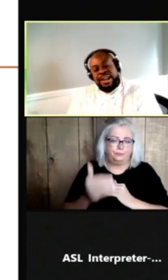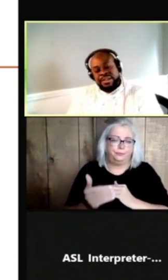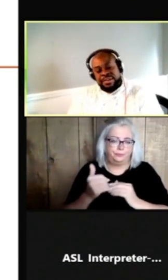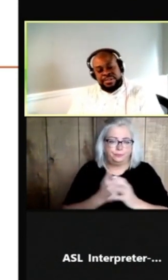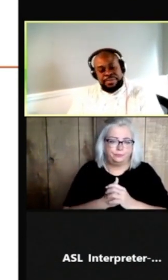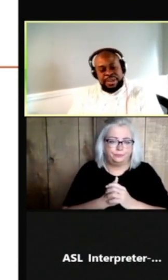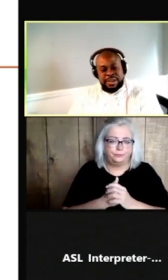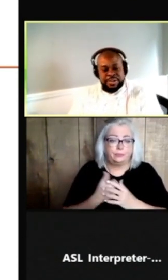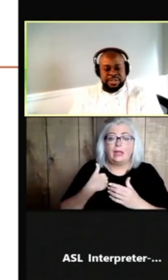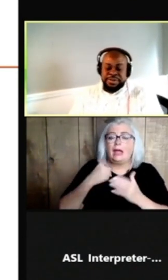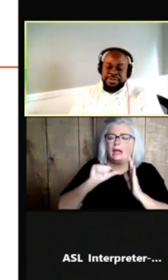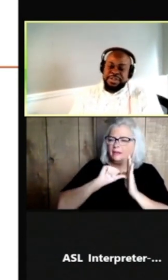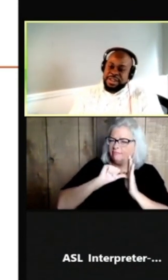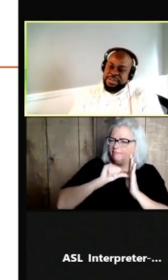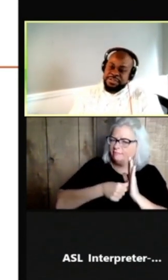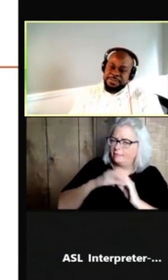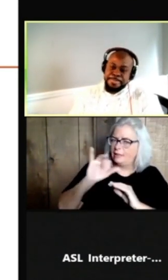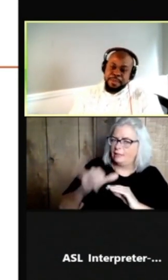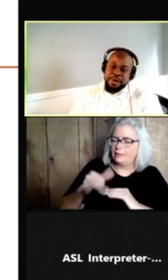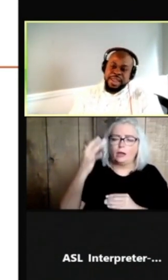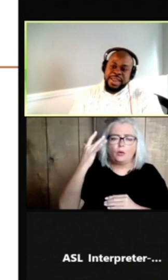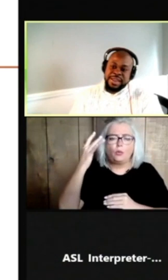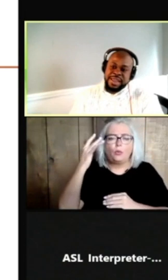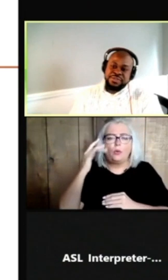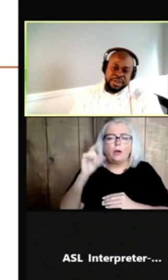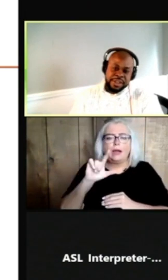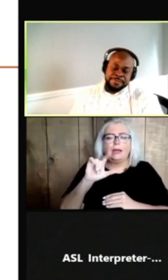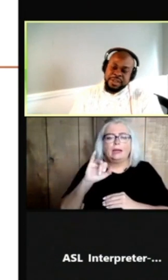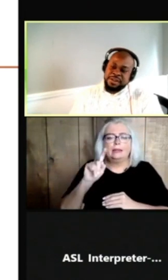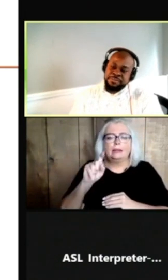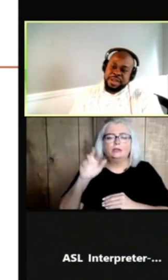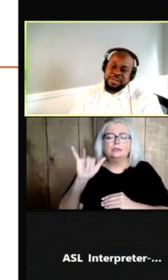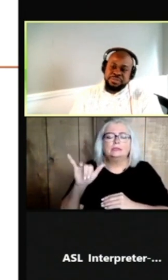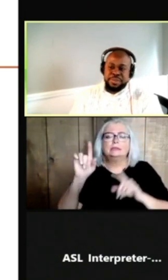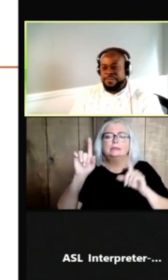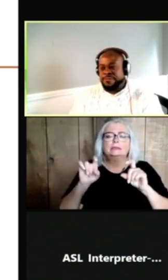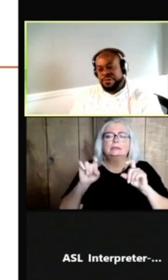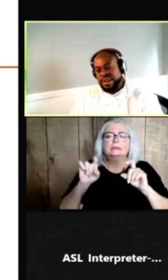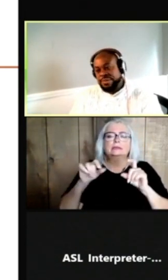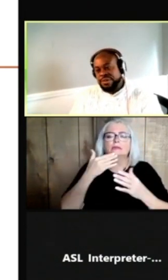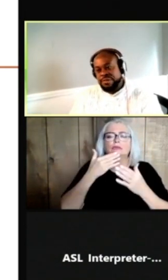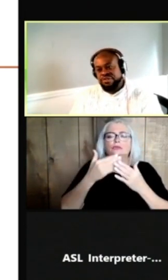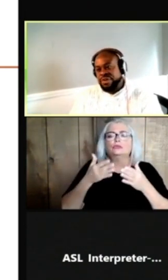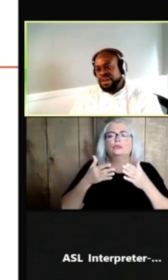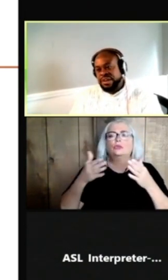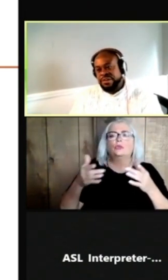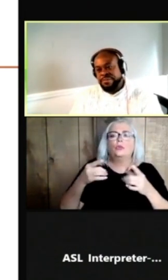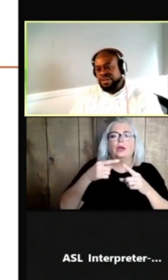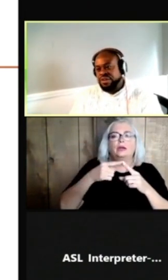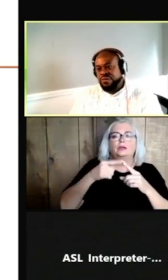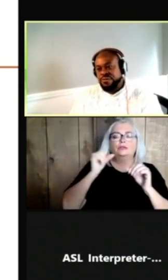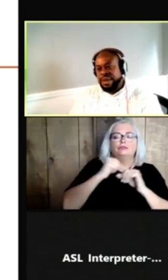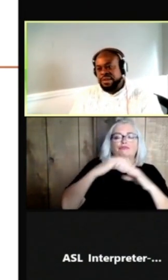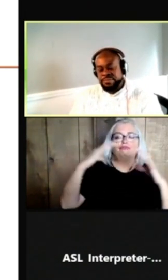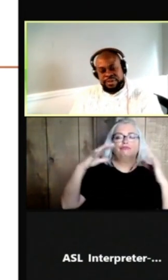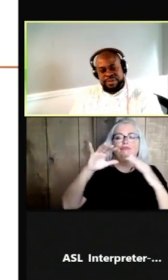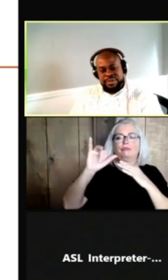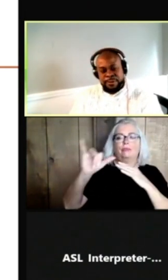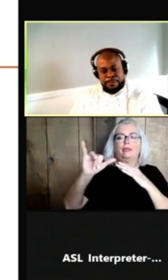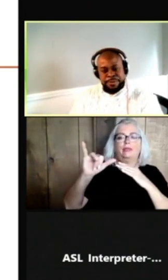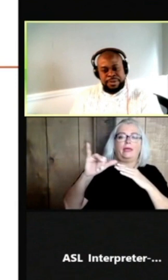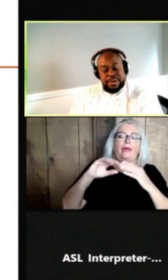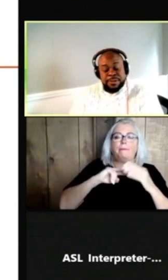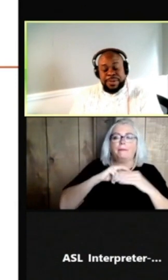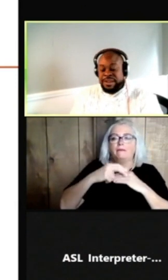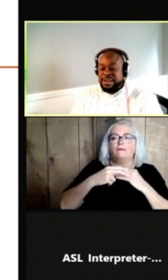I'm highlighting this because literacy tests are a nice way of thinking about this metaphor that I'm going to be drawing here about the dual pandemic.